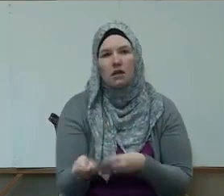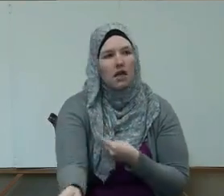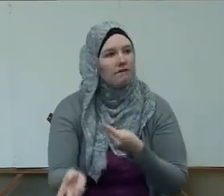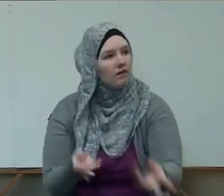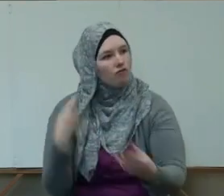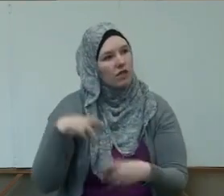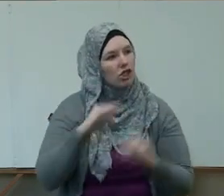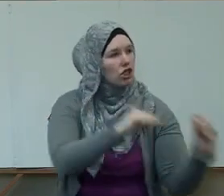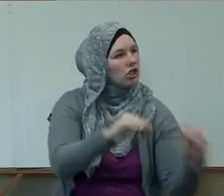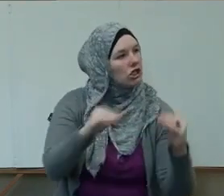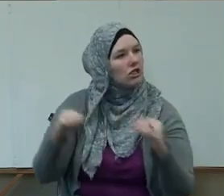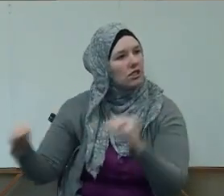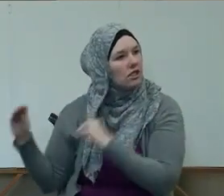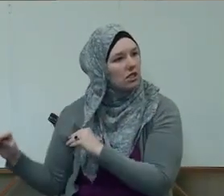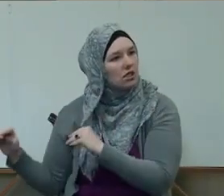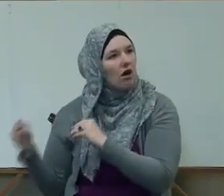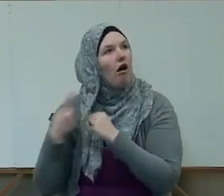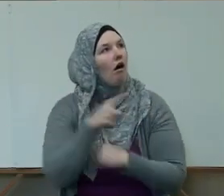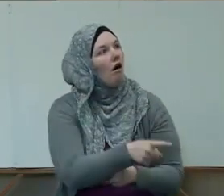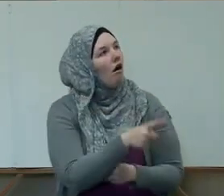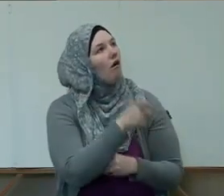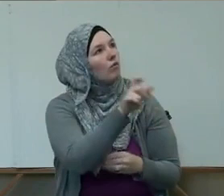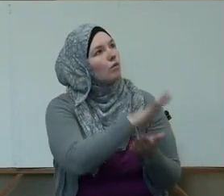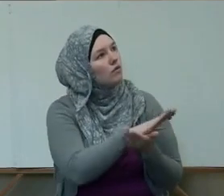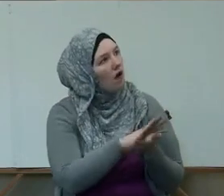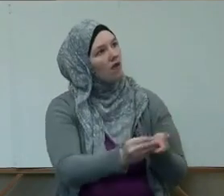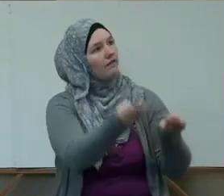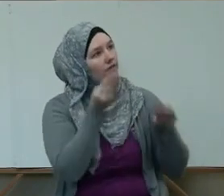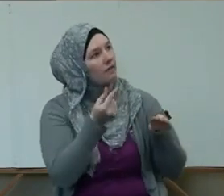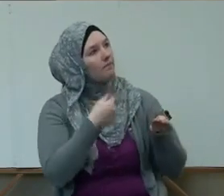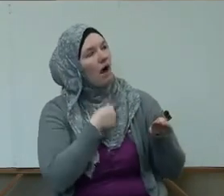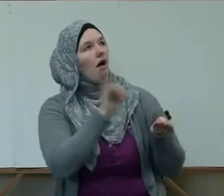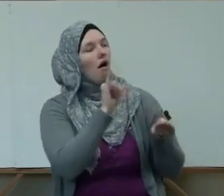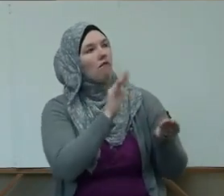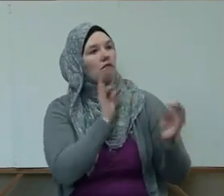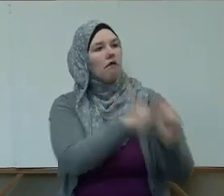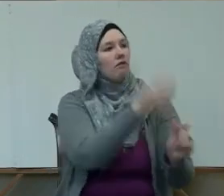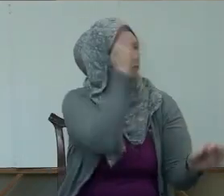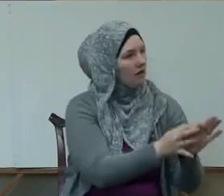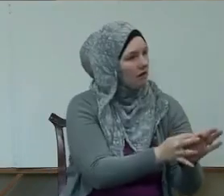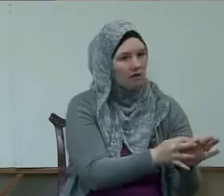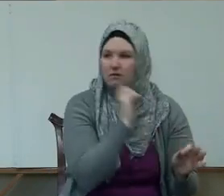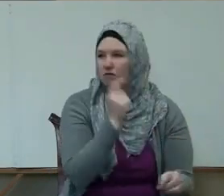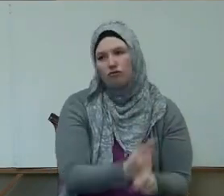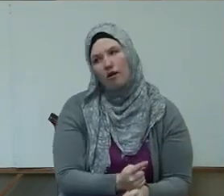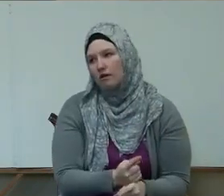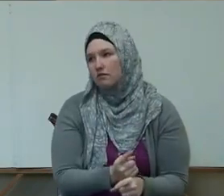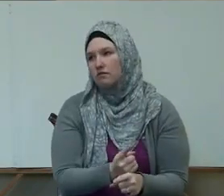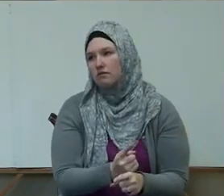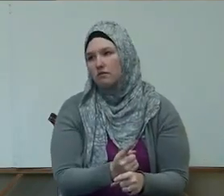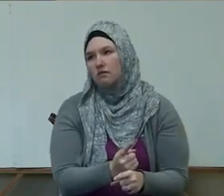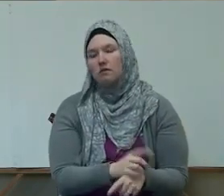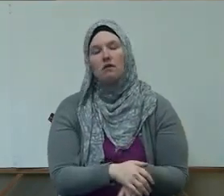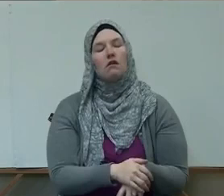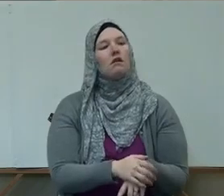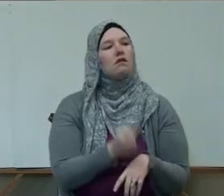just because of their faith, it leaves only one thing, that the only reason a Muslim should fight is to fight against